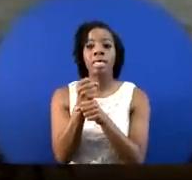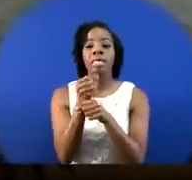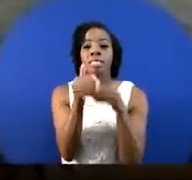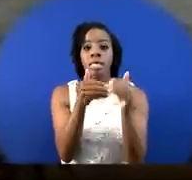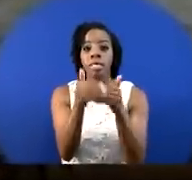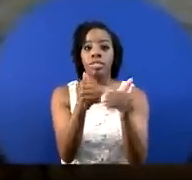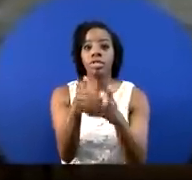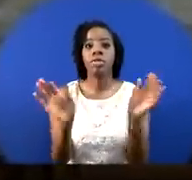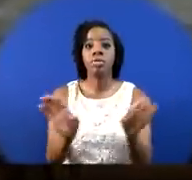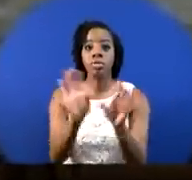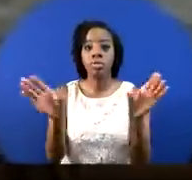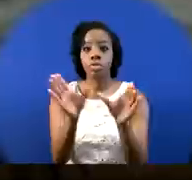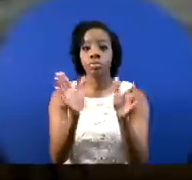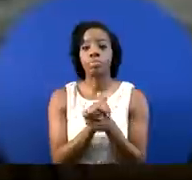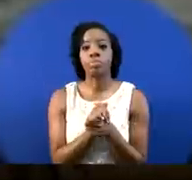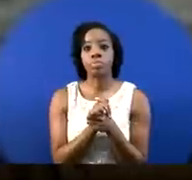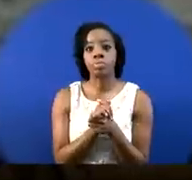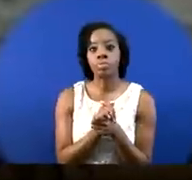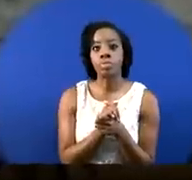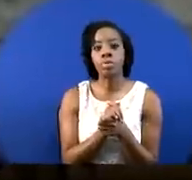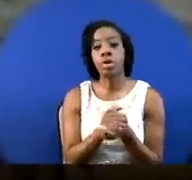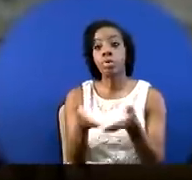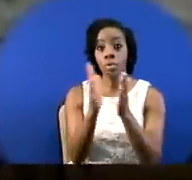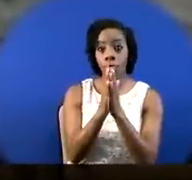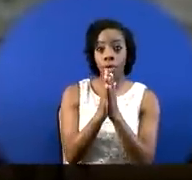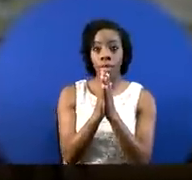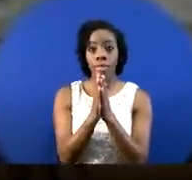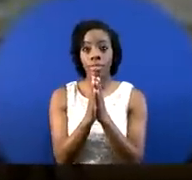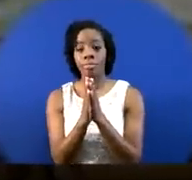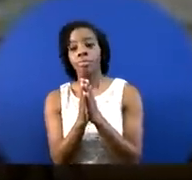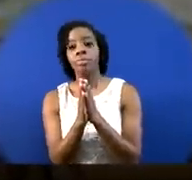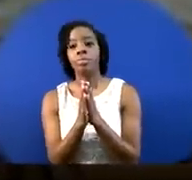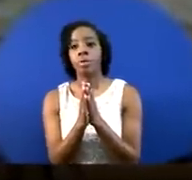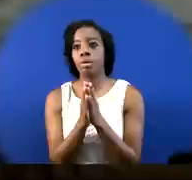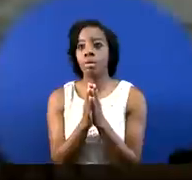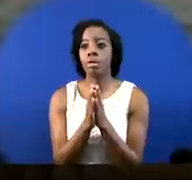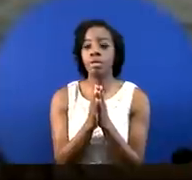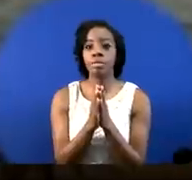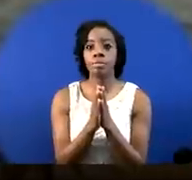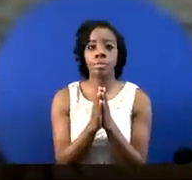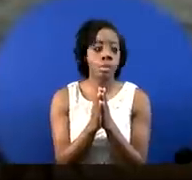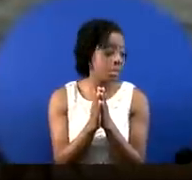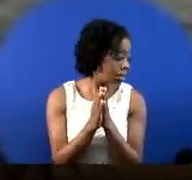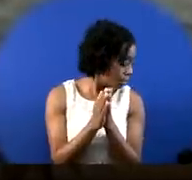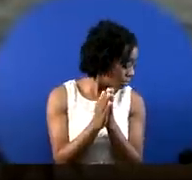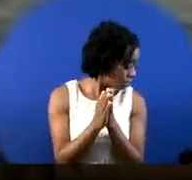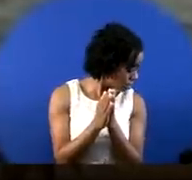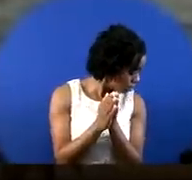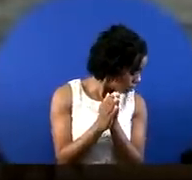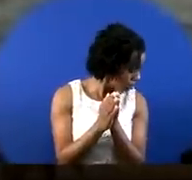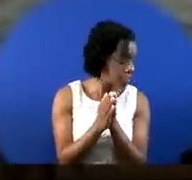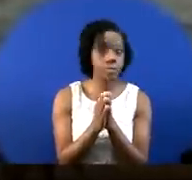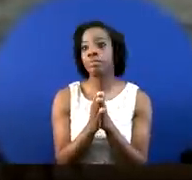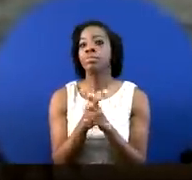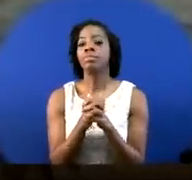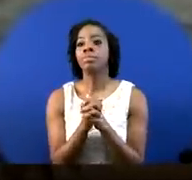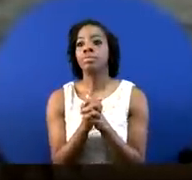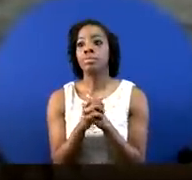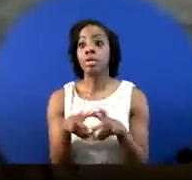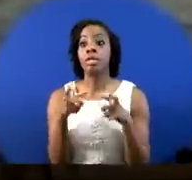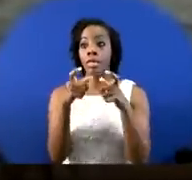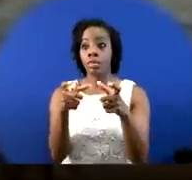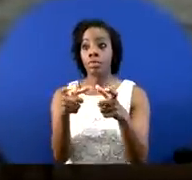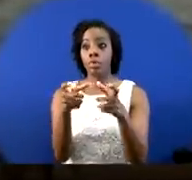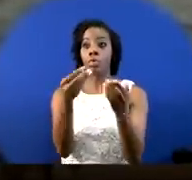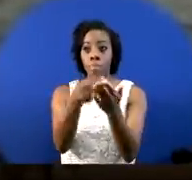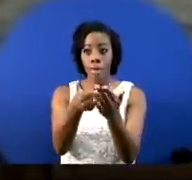weeks, months, and years continue to pass. So I'm going to pray. These ushers are moving about us. If you need an envelope, they will be more than delighted to present you with one so that you can put